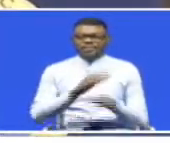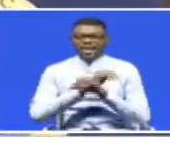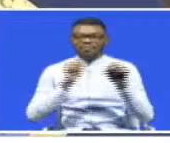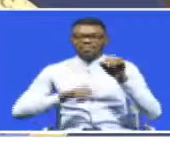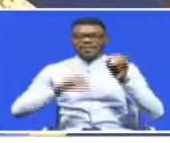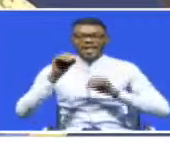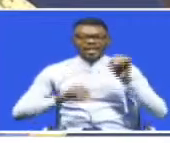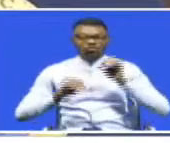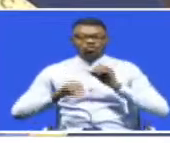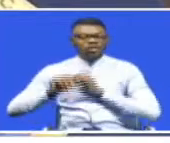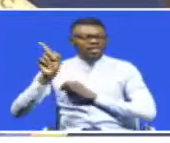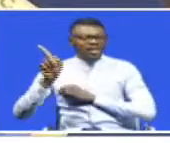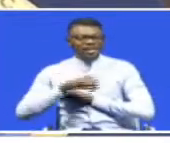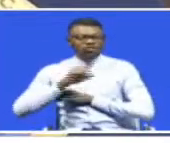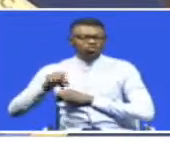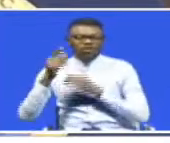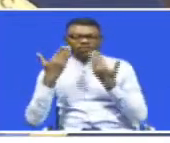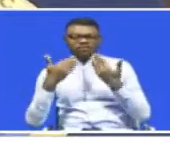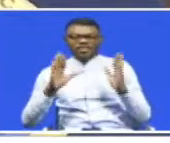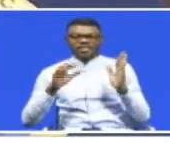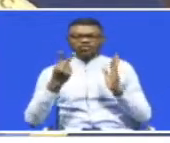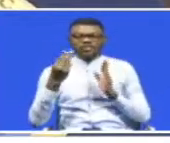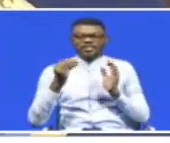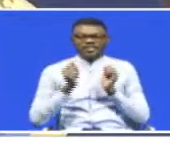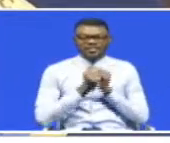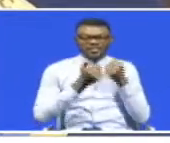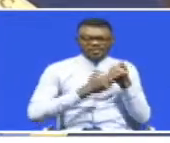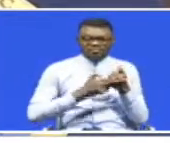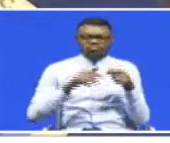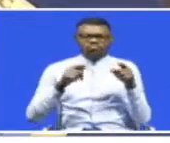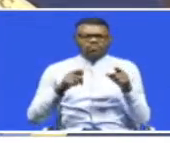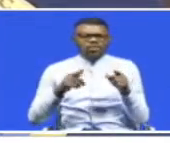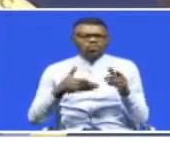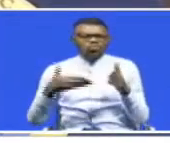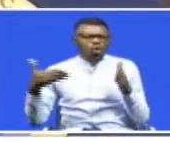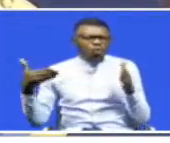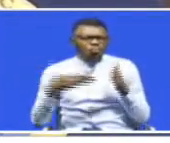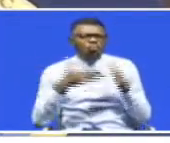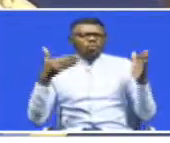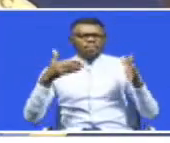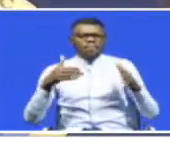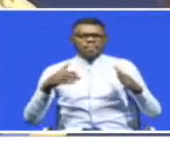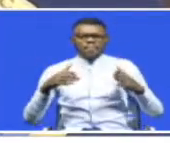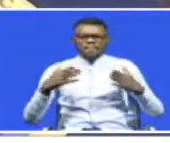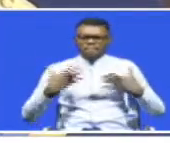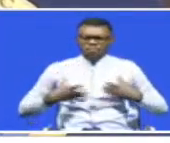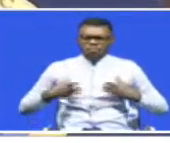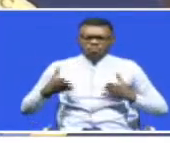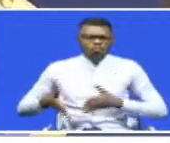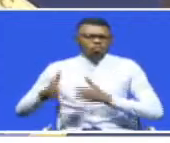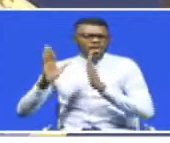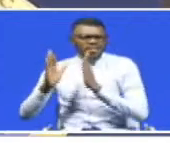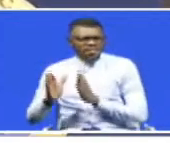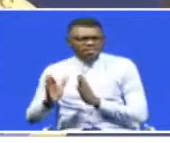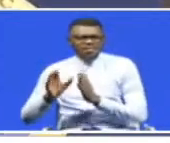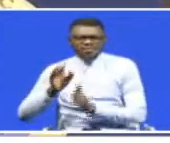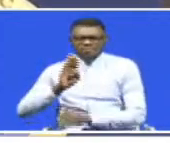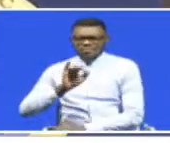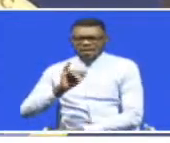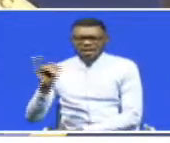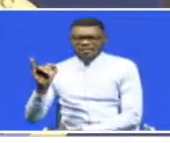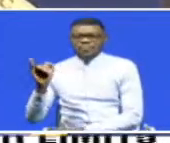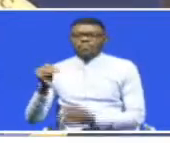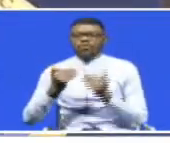in 2017 to an attempt to stop the will of the people as expressed through the BBI, the